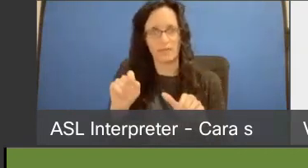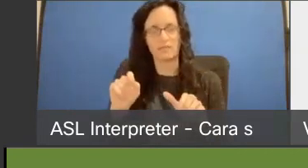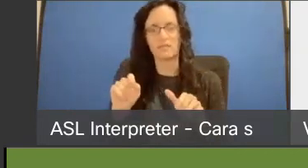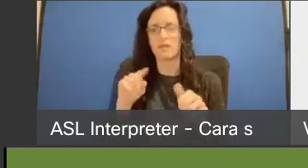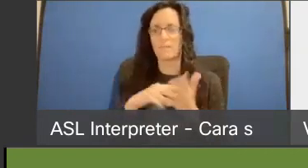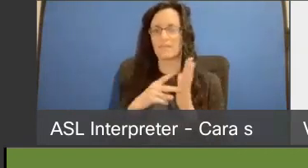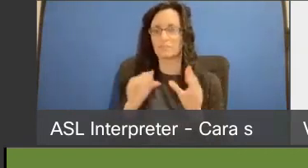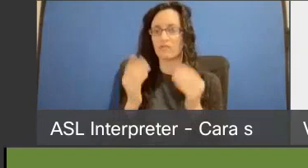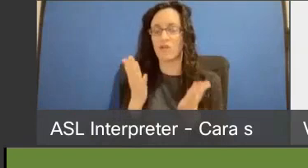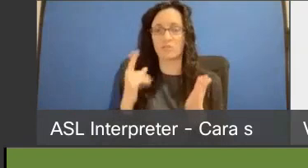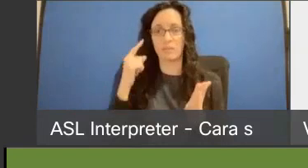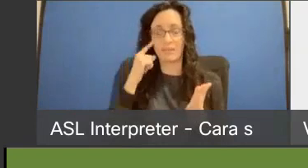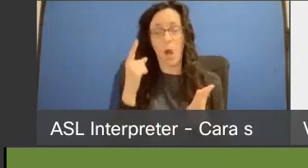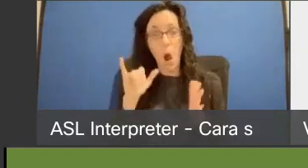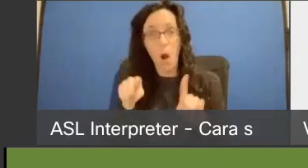true?